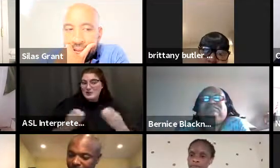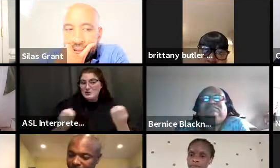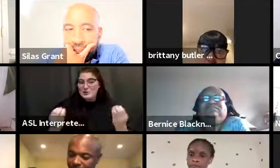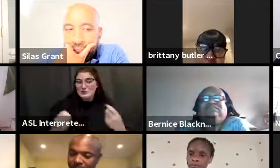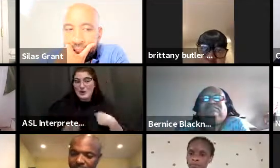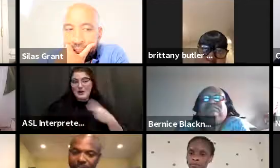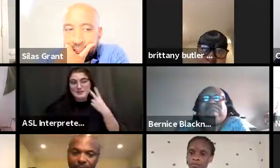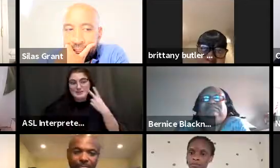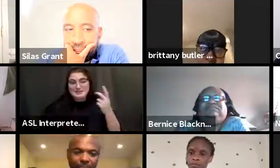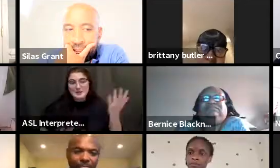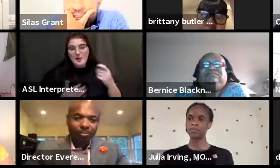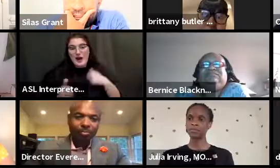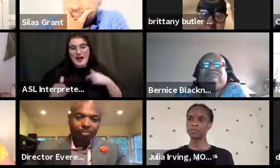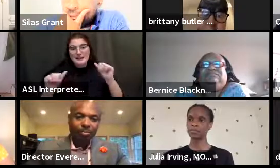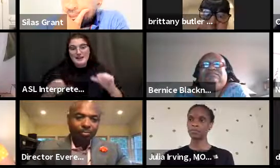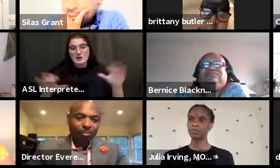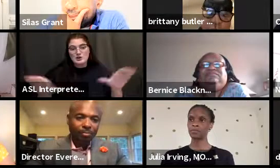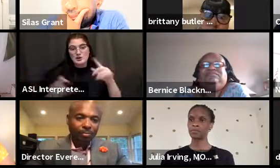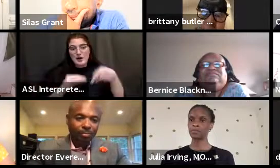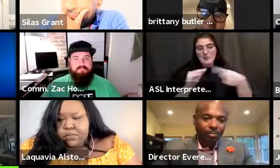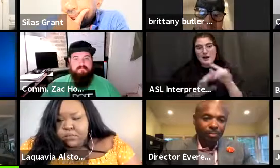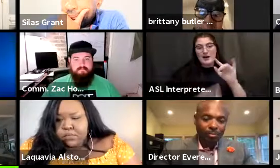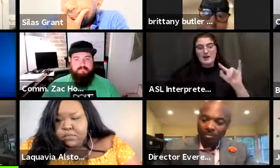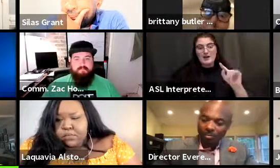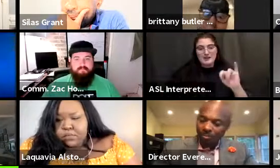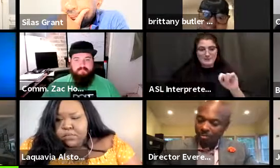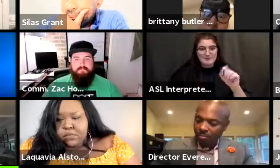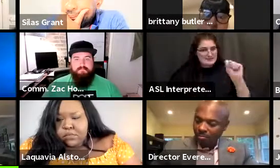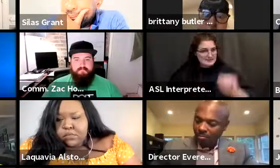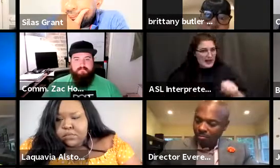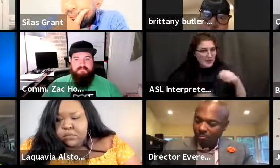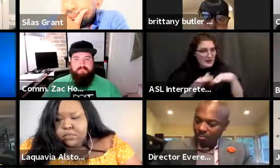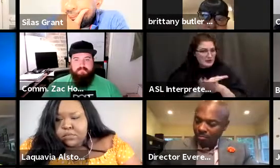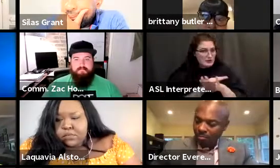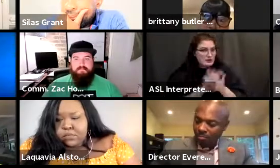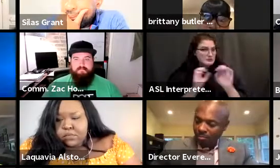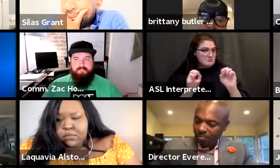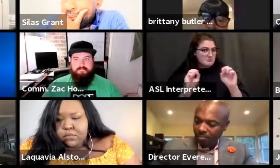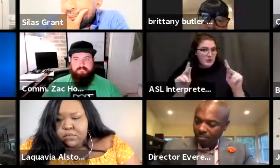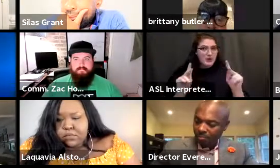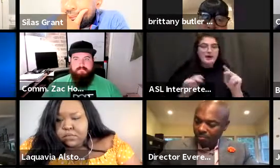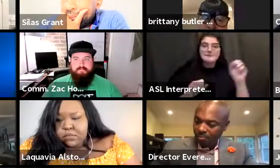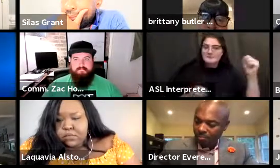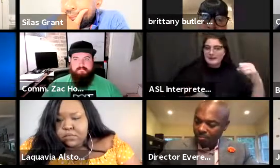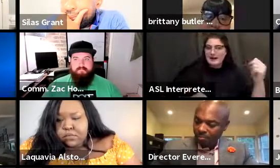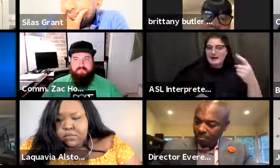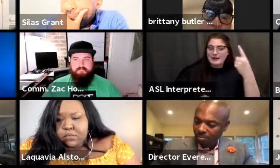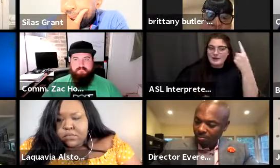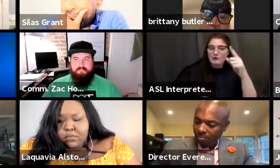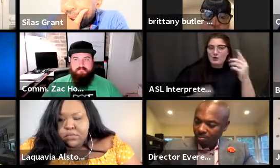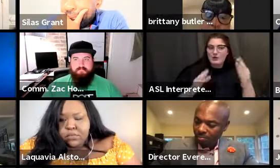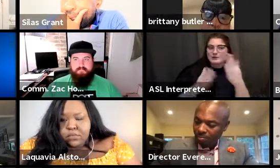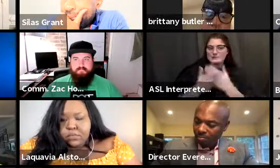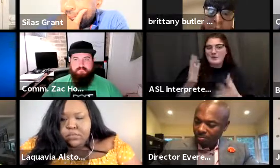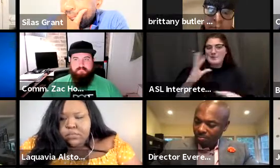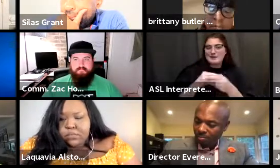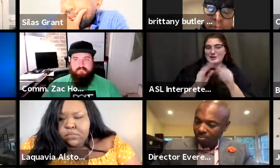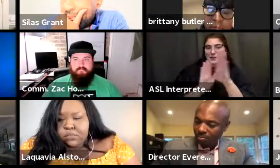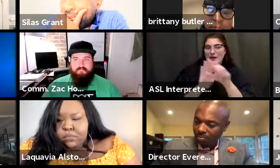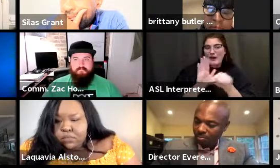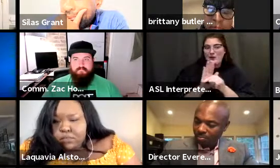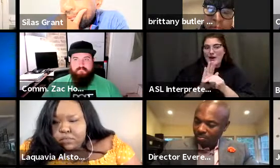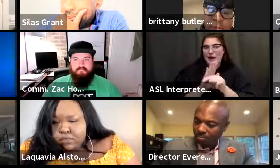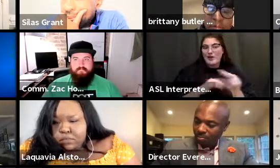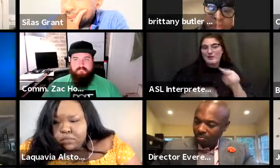see what I can do about it. The south entrance. Yes. Okay. And just for some additional background there, the